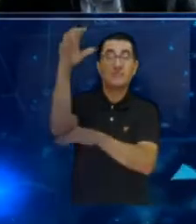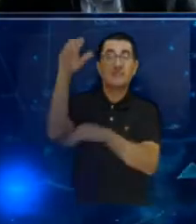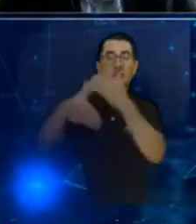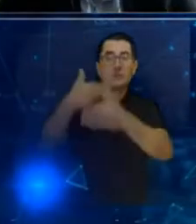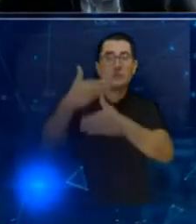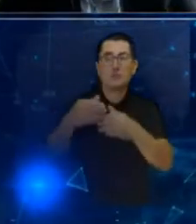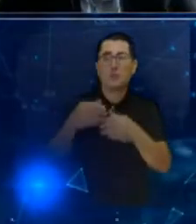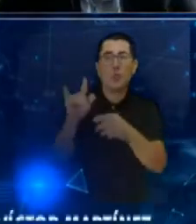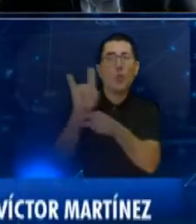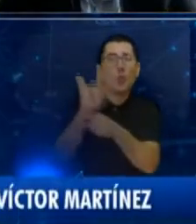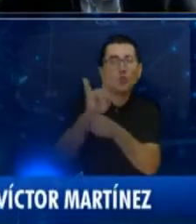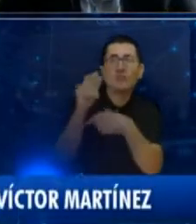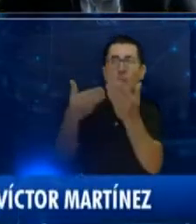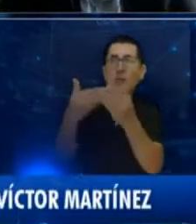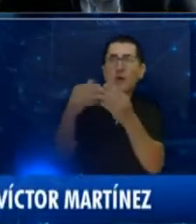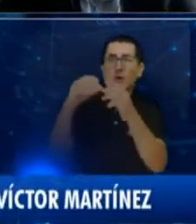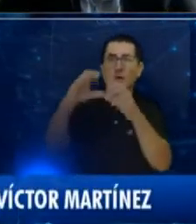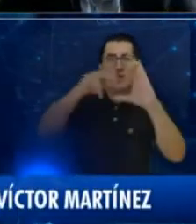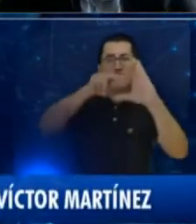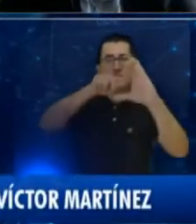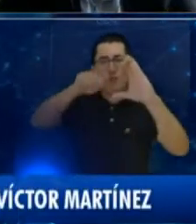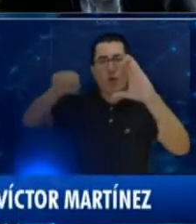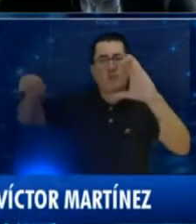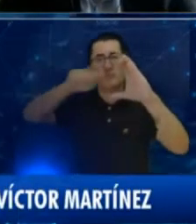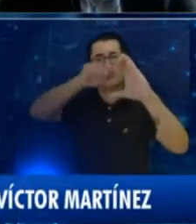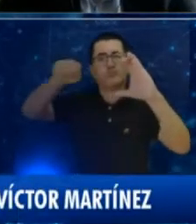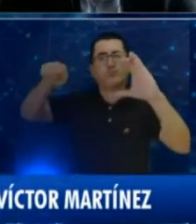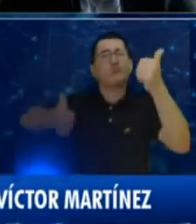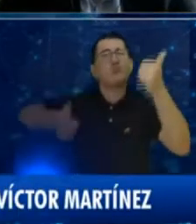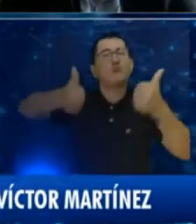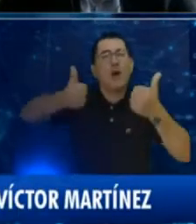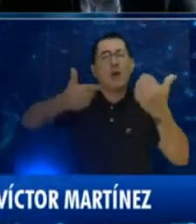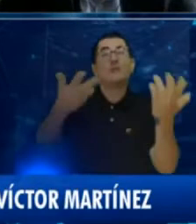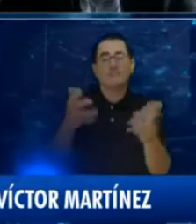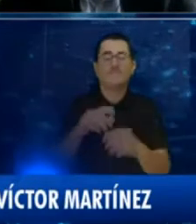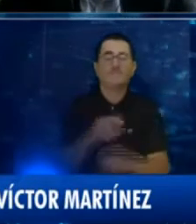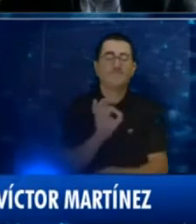the current uses are being considered from this frequency band.